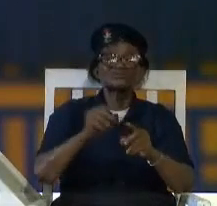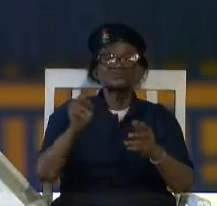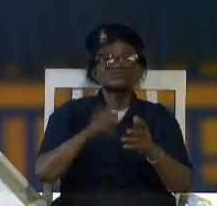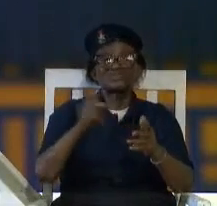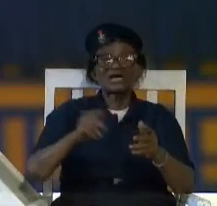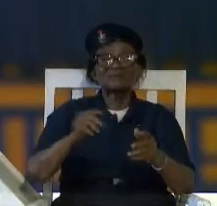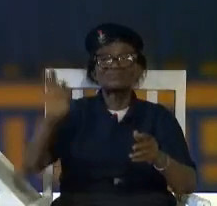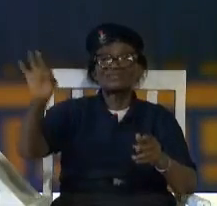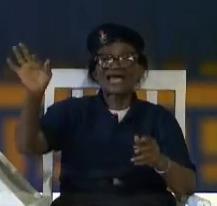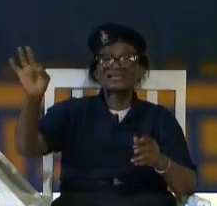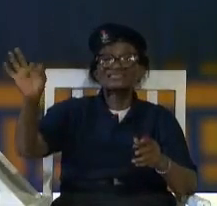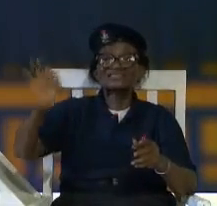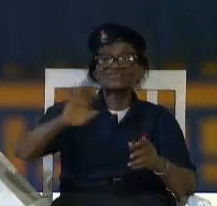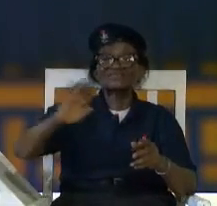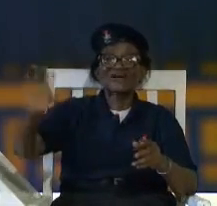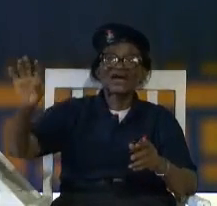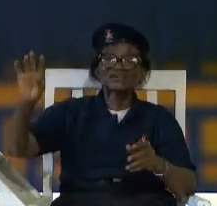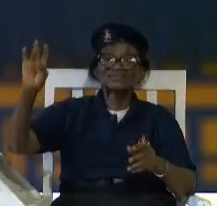Psalm 19:7.